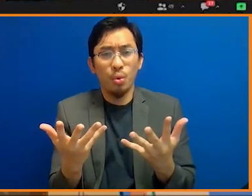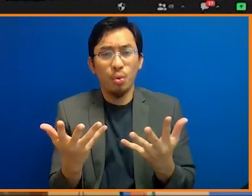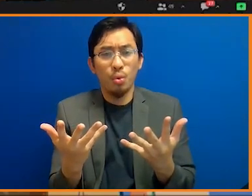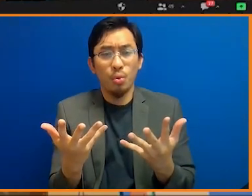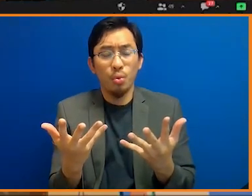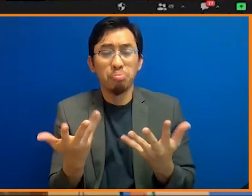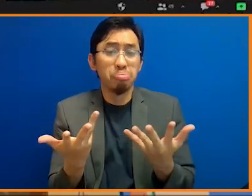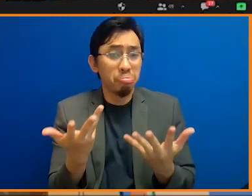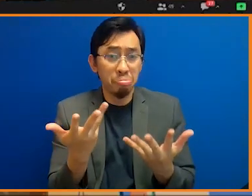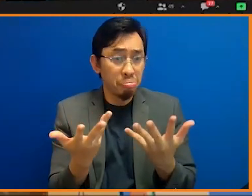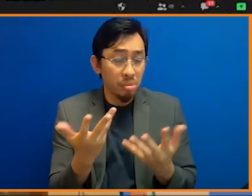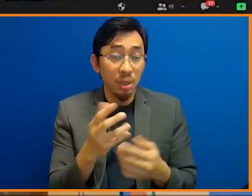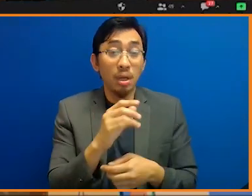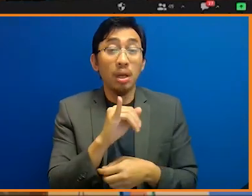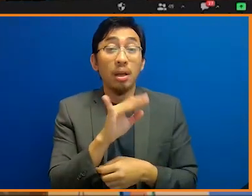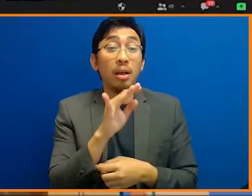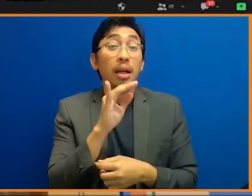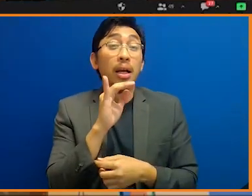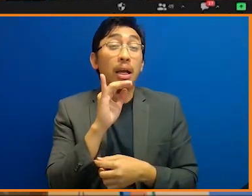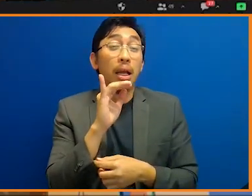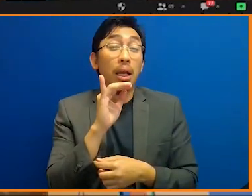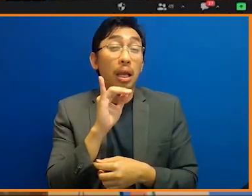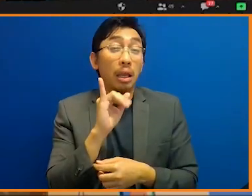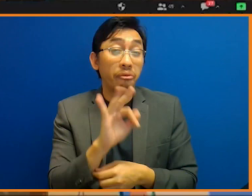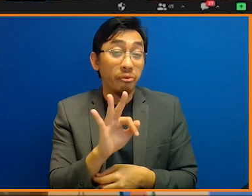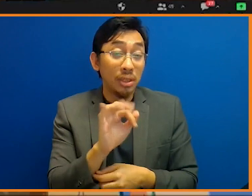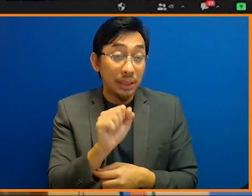for the simulation? If yes,